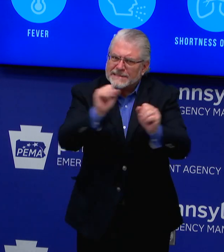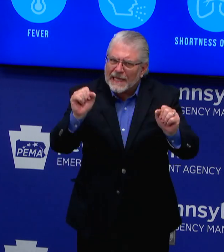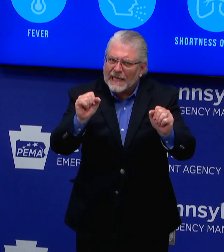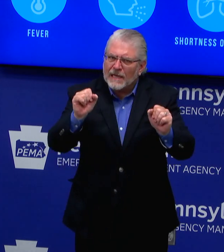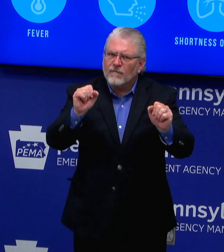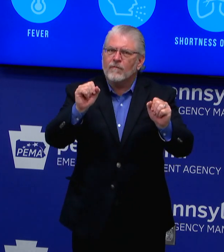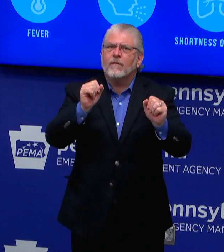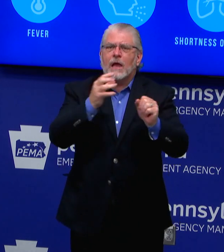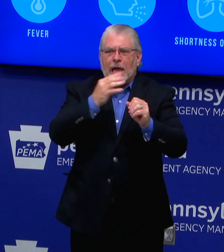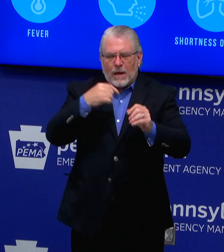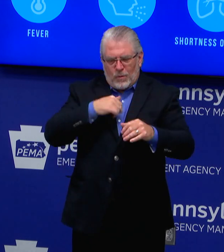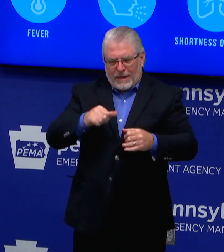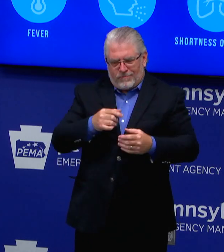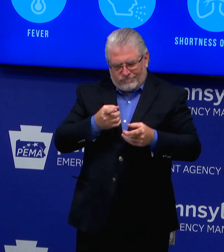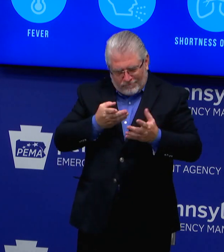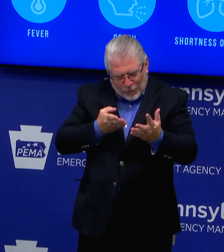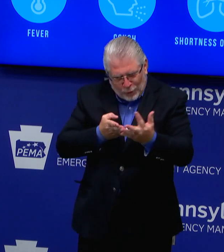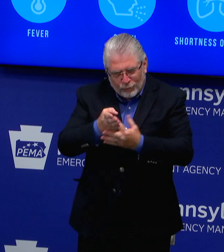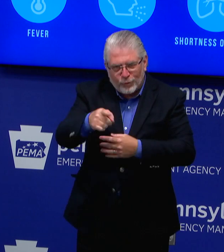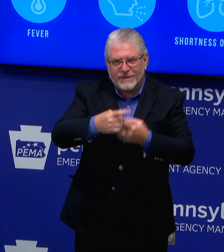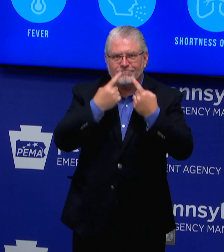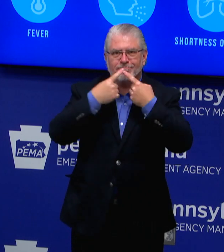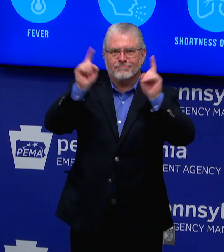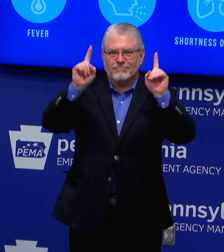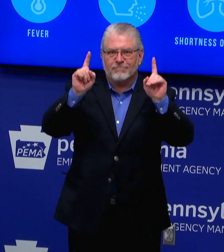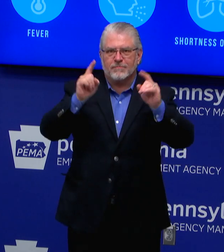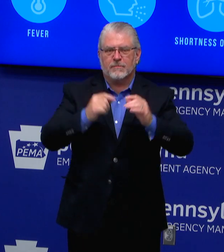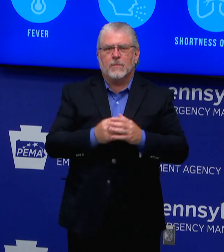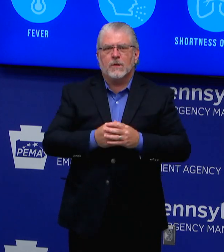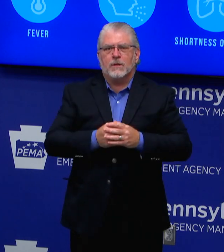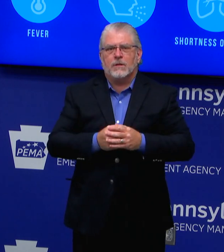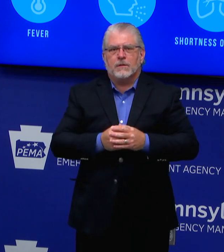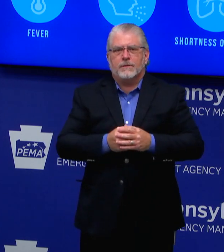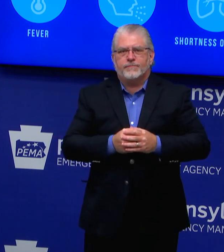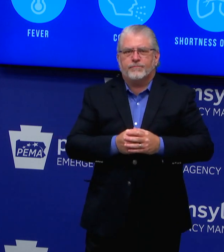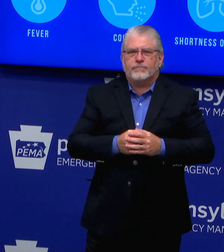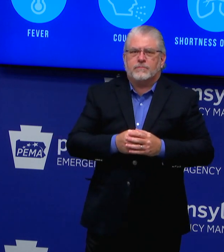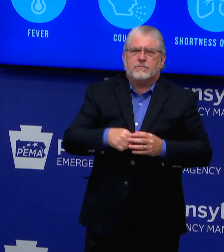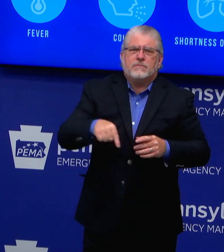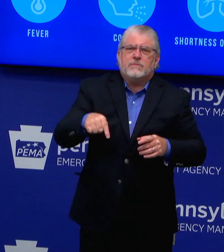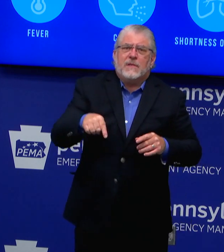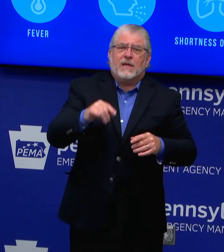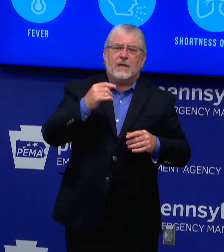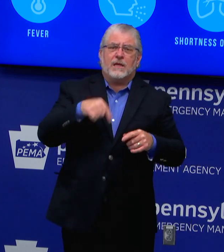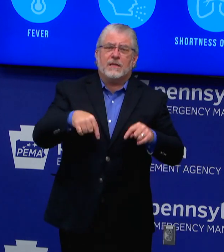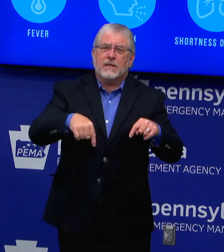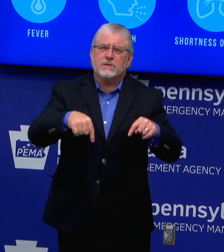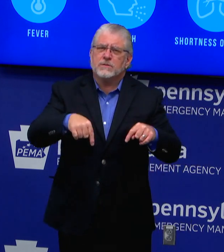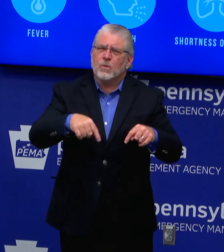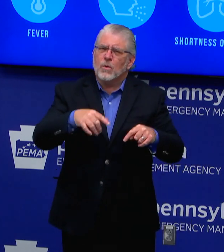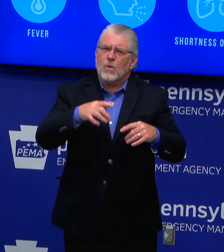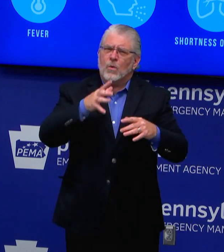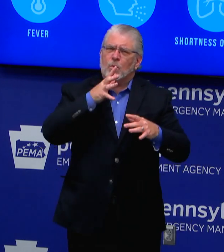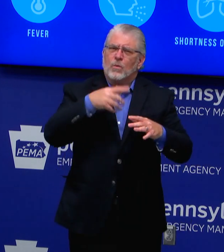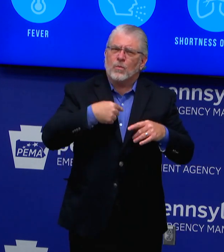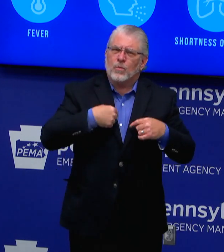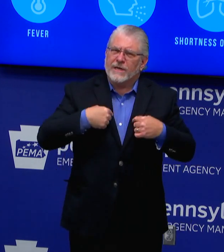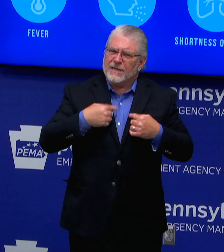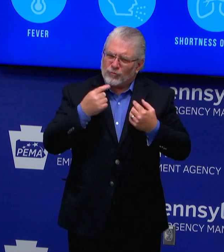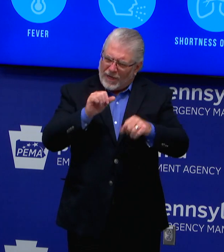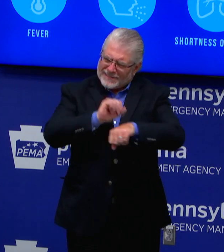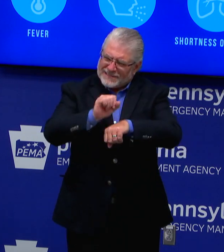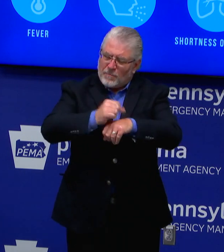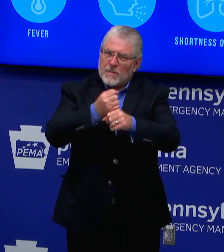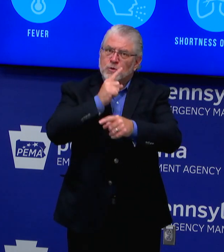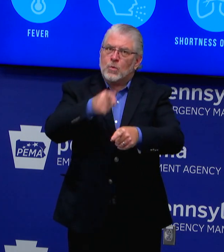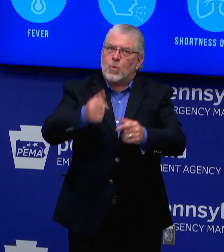be one of the longest, if not the longest, and most complex response and recovery operations that our agency has ever undertaken. It